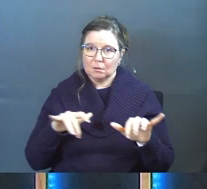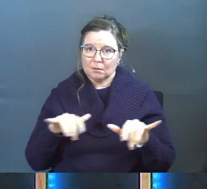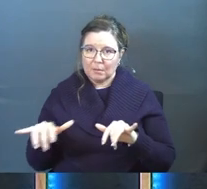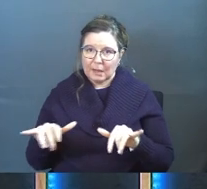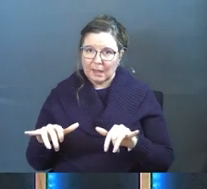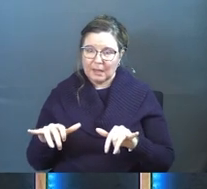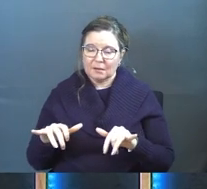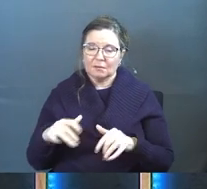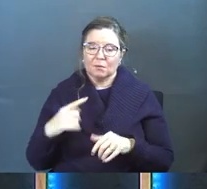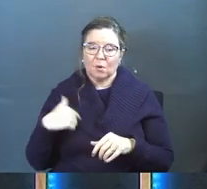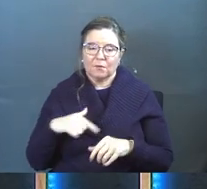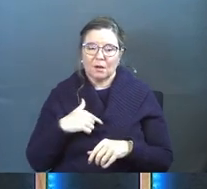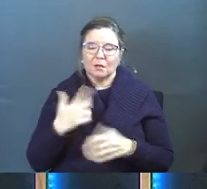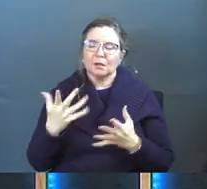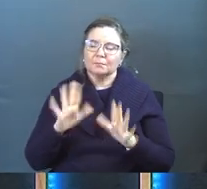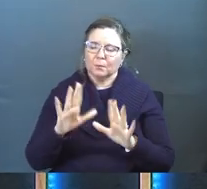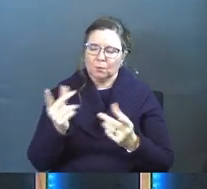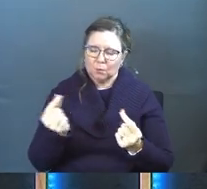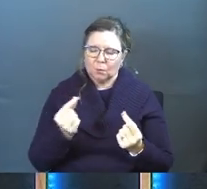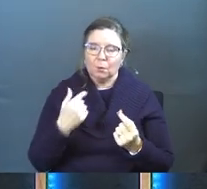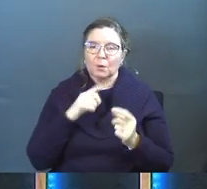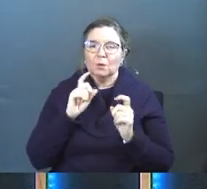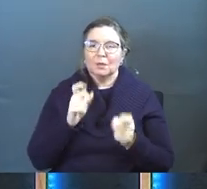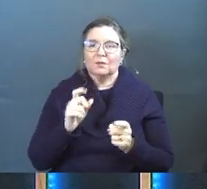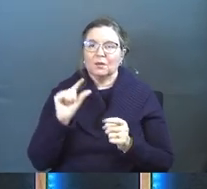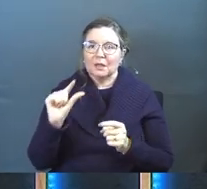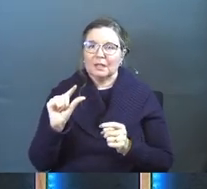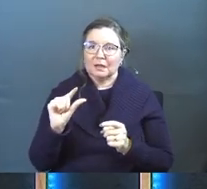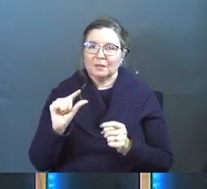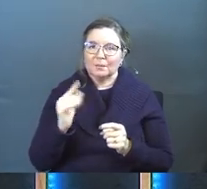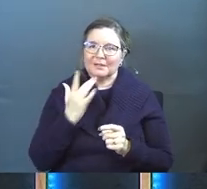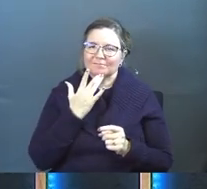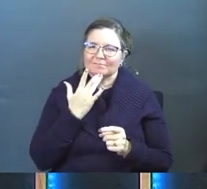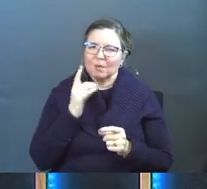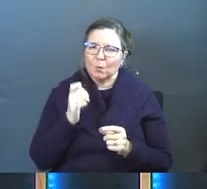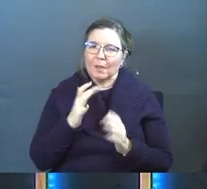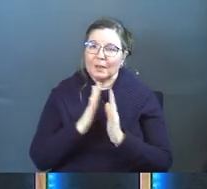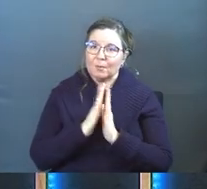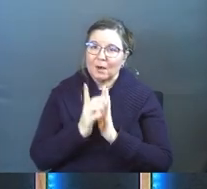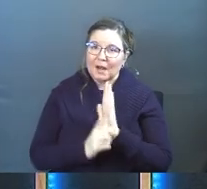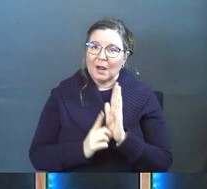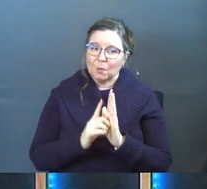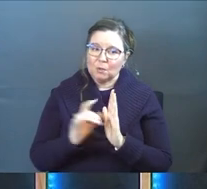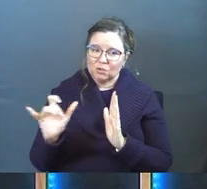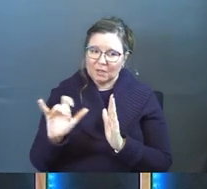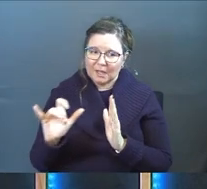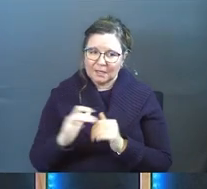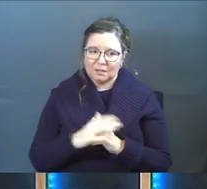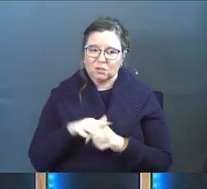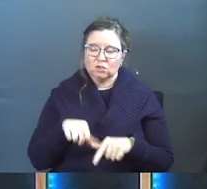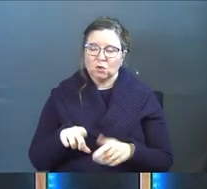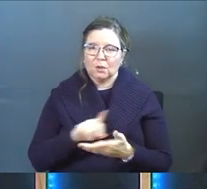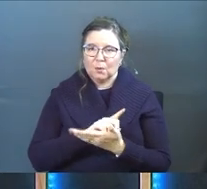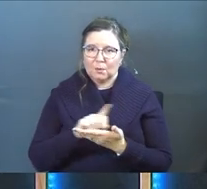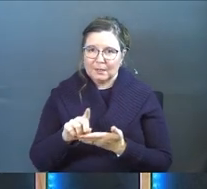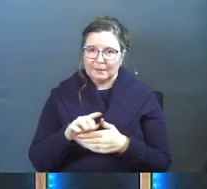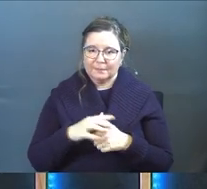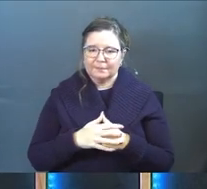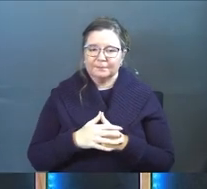and here's what we're going to do is we're going to give you a little bit of a taster of what these prayer hours are like during the